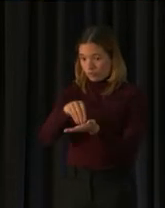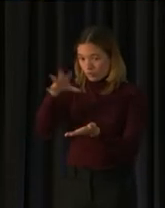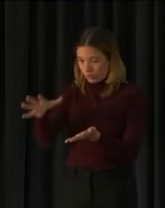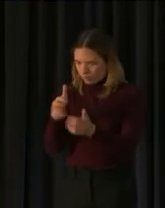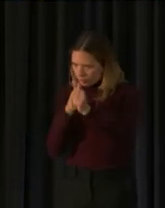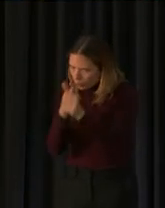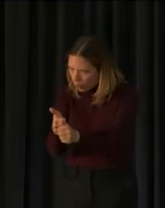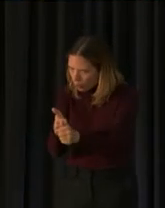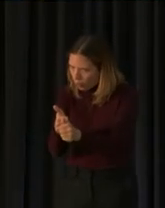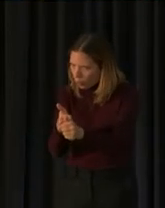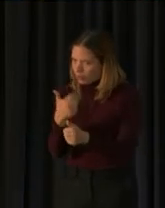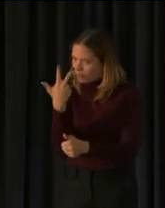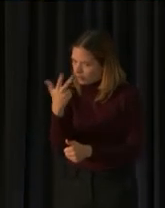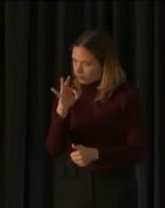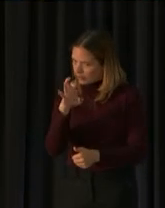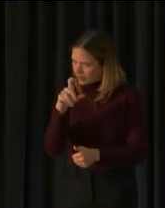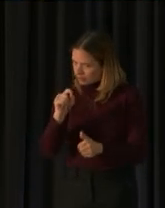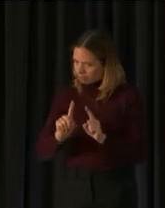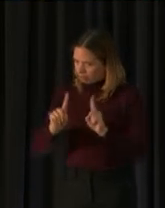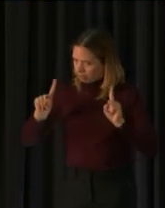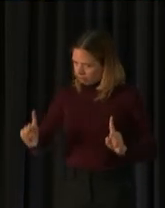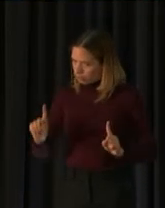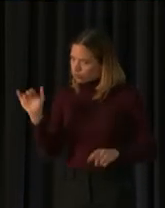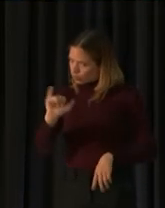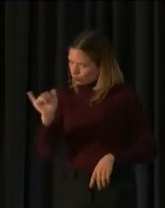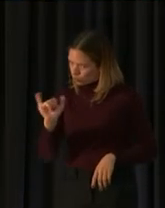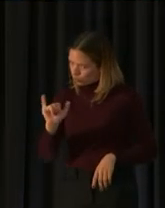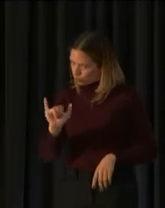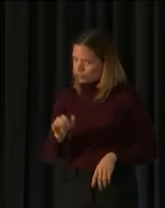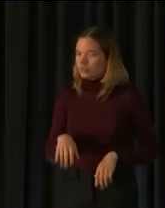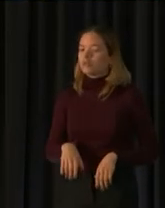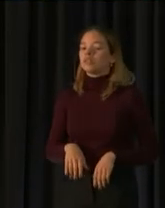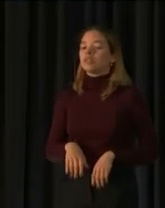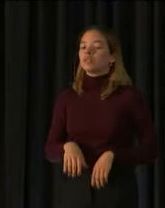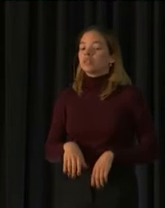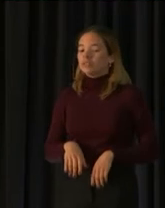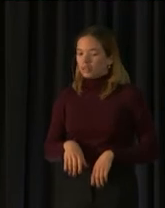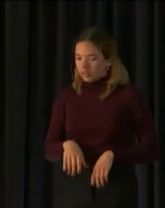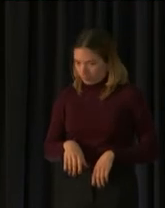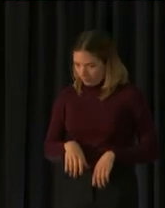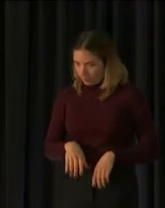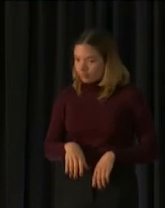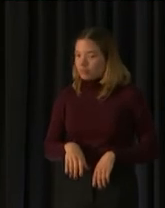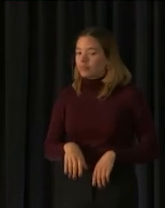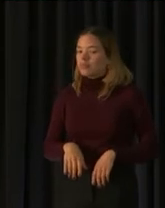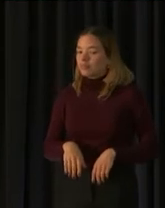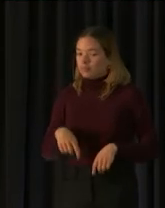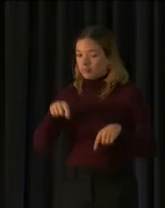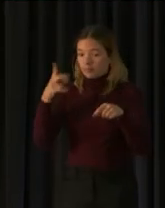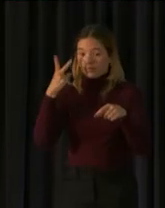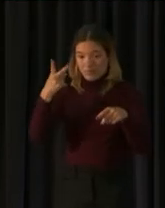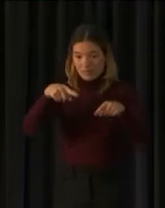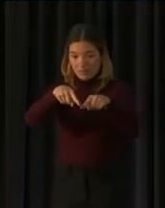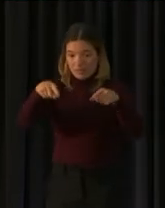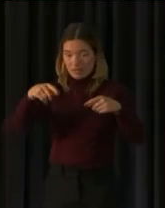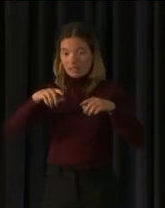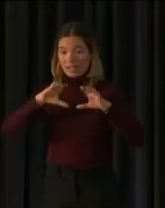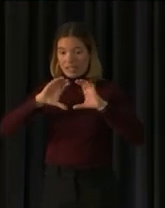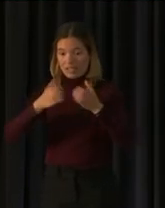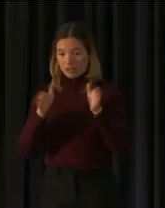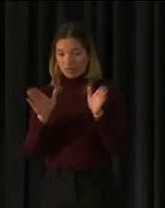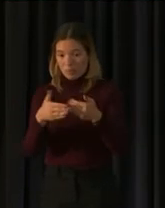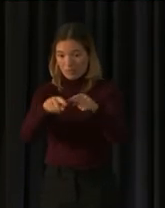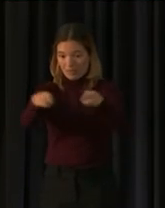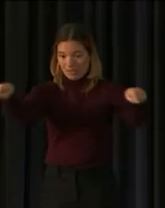enforce spacing, such as the carpet squares and the hula hoops. For lunchtime routines, when possible, students will eat outside